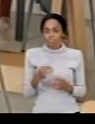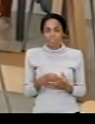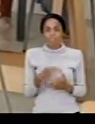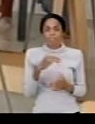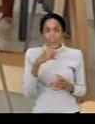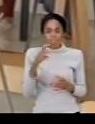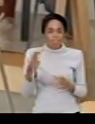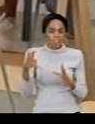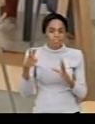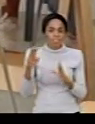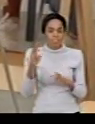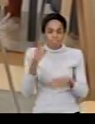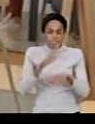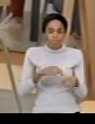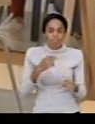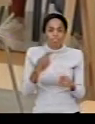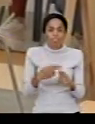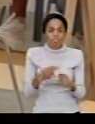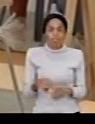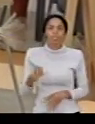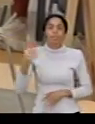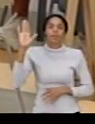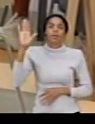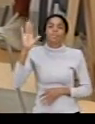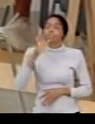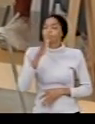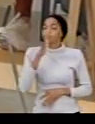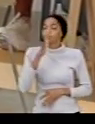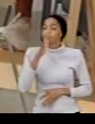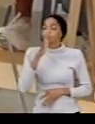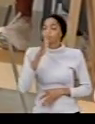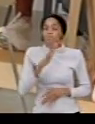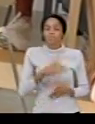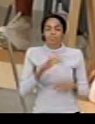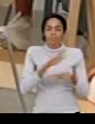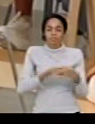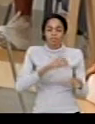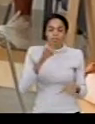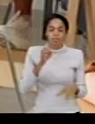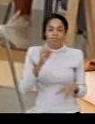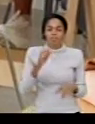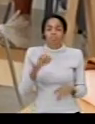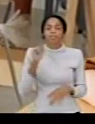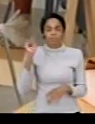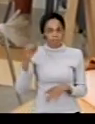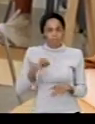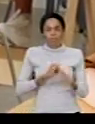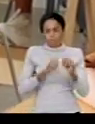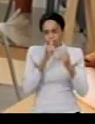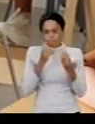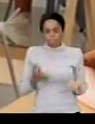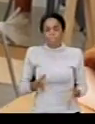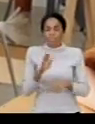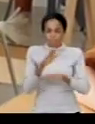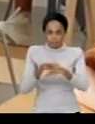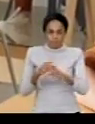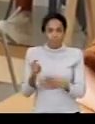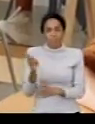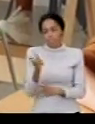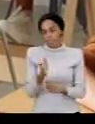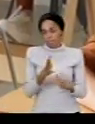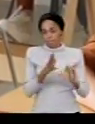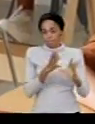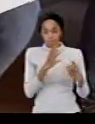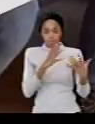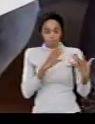ma'am. John, yes, madam. And Joseph, yes, I'm here. He calls the roll. And that's what the Lord is